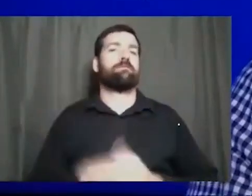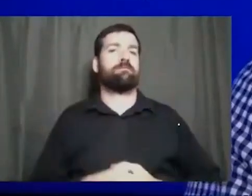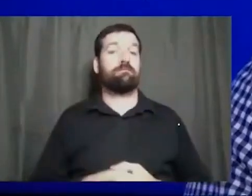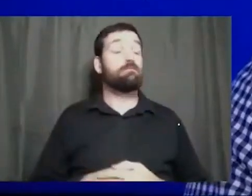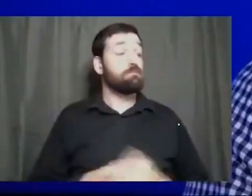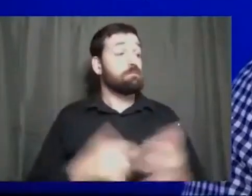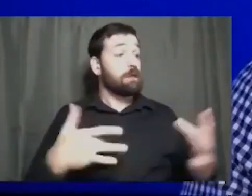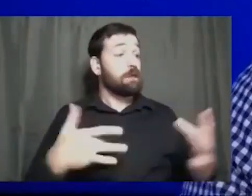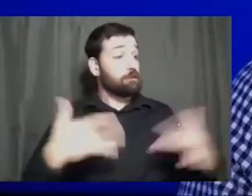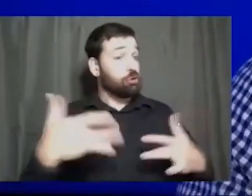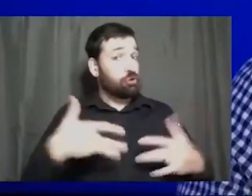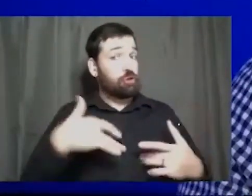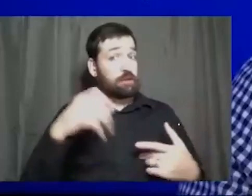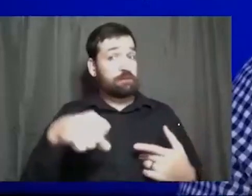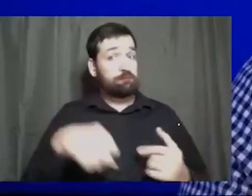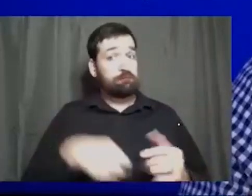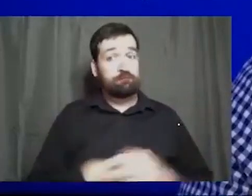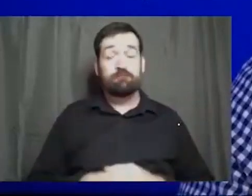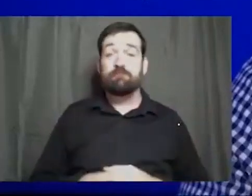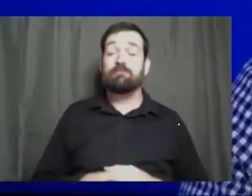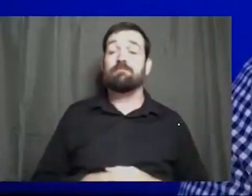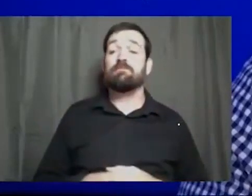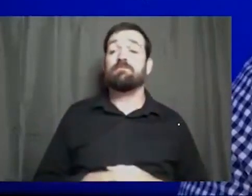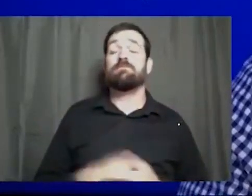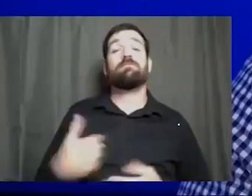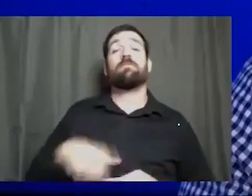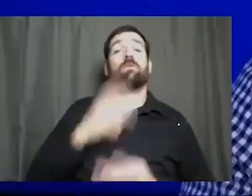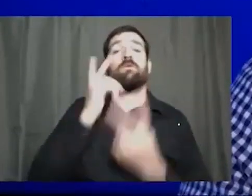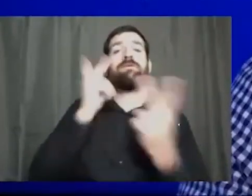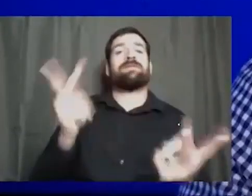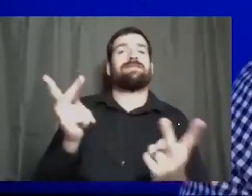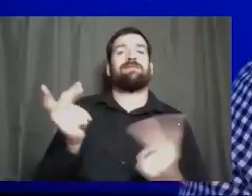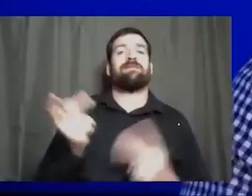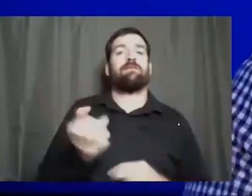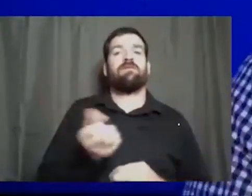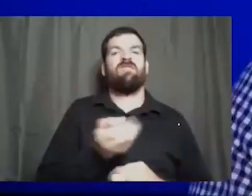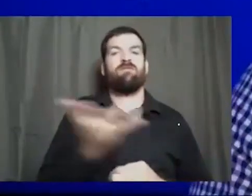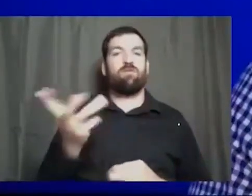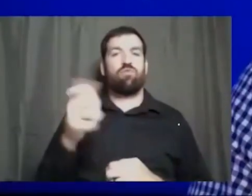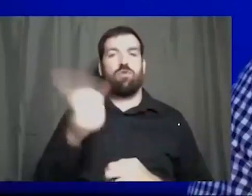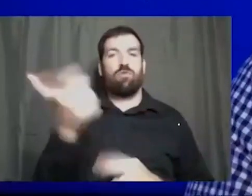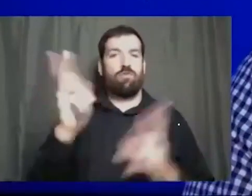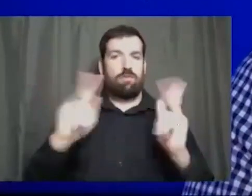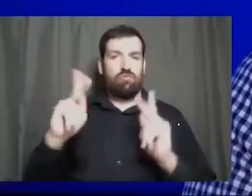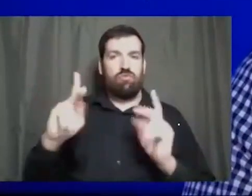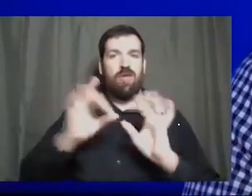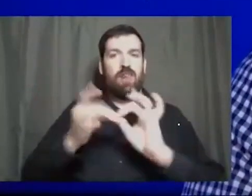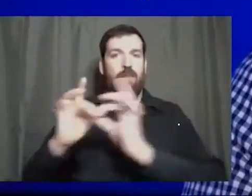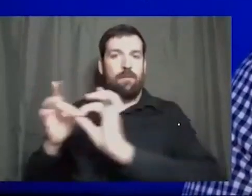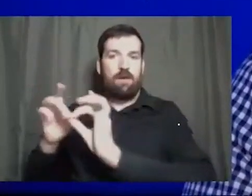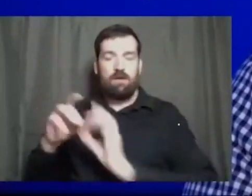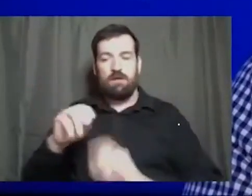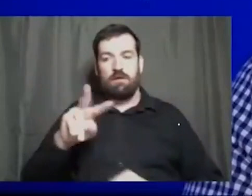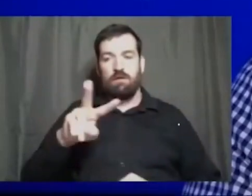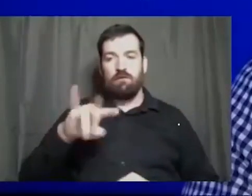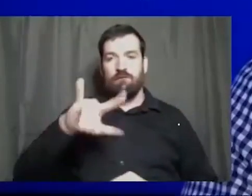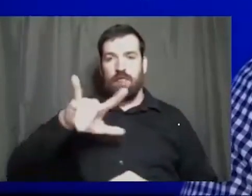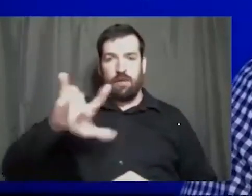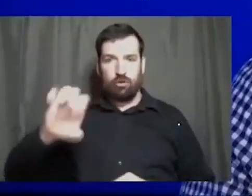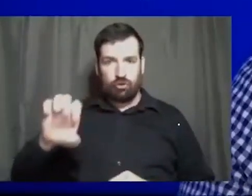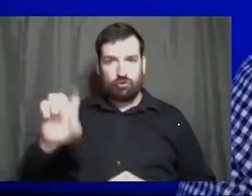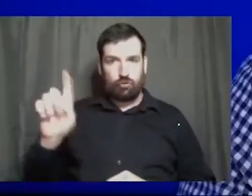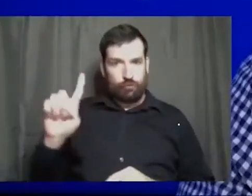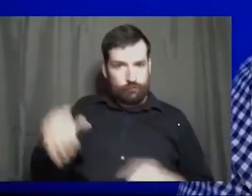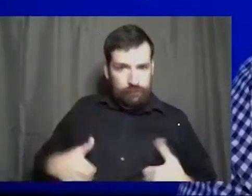think, we've seen a couple other in the village where the athletes are living where they're testing positive. So